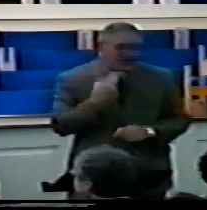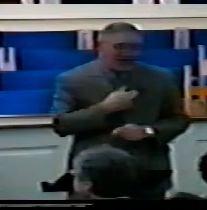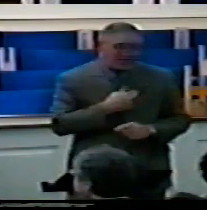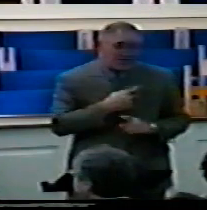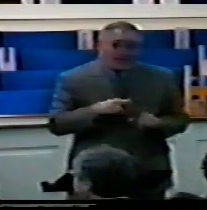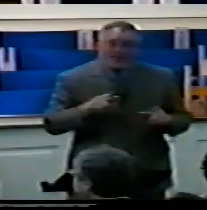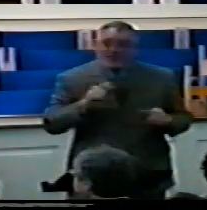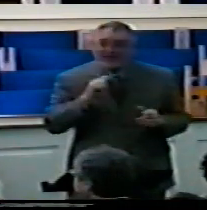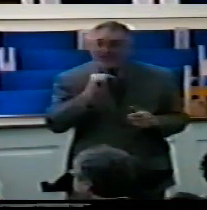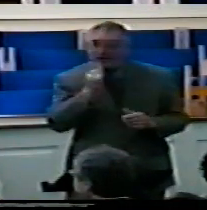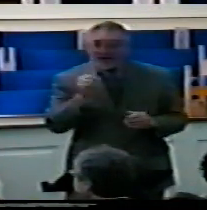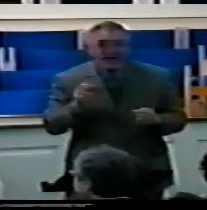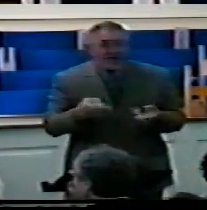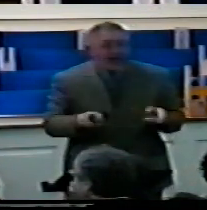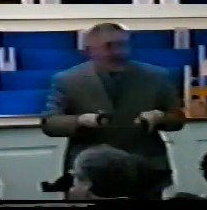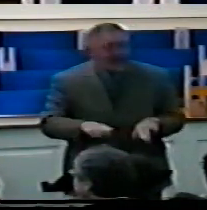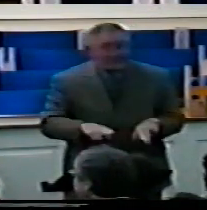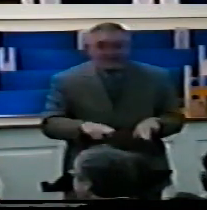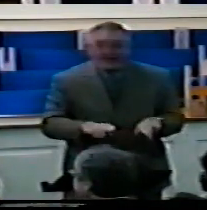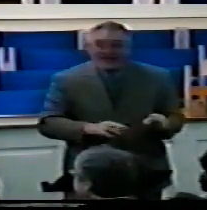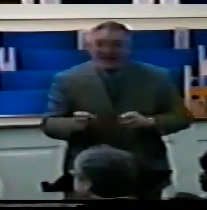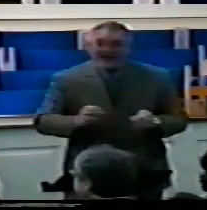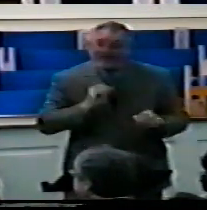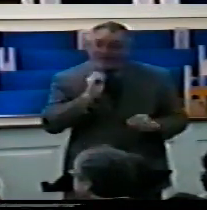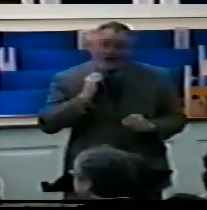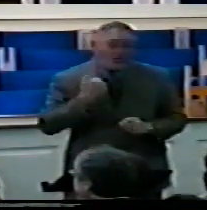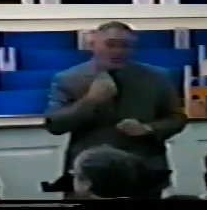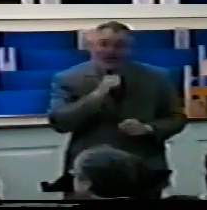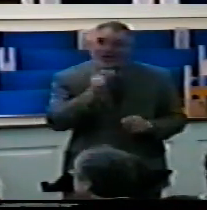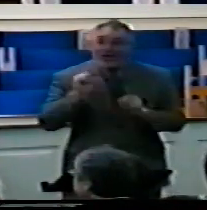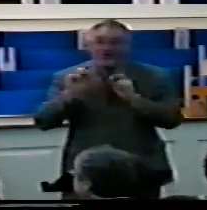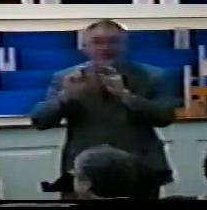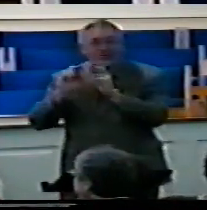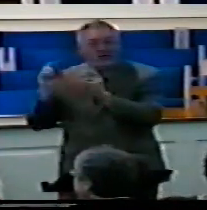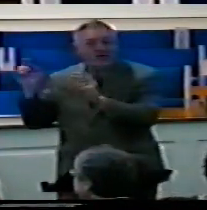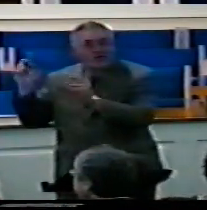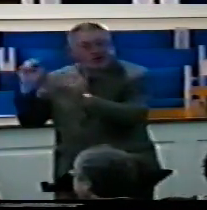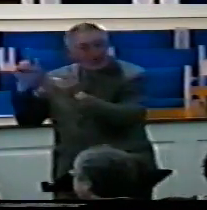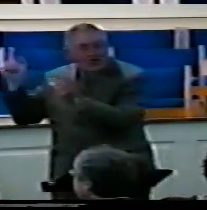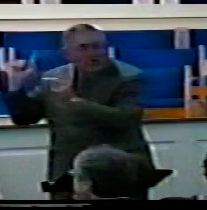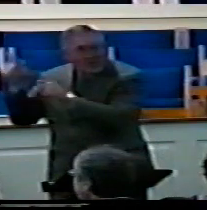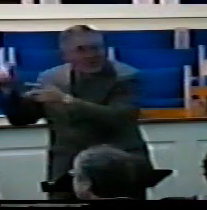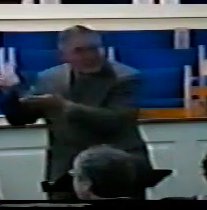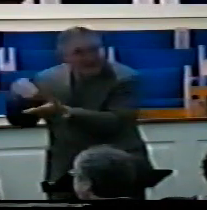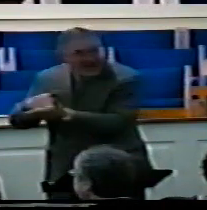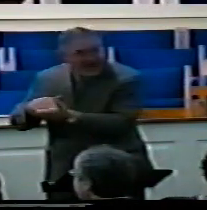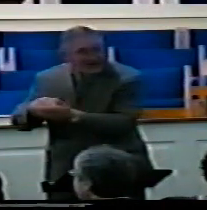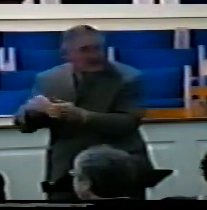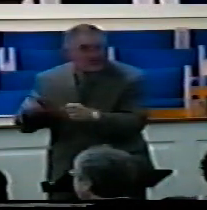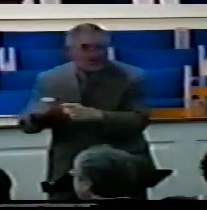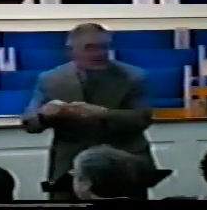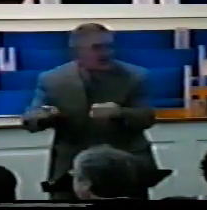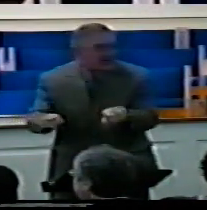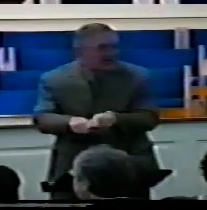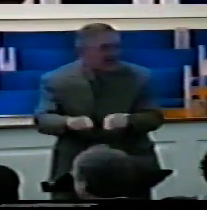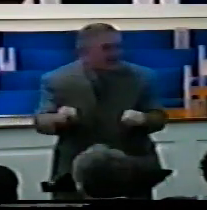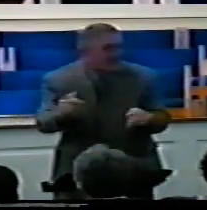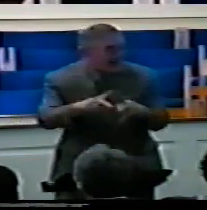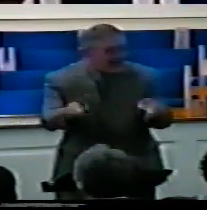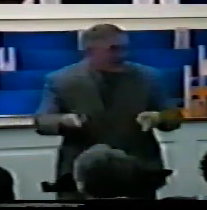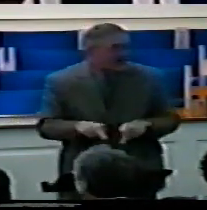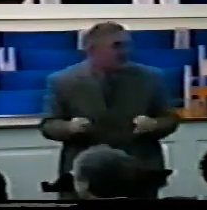not have happened if we hadn't returned to the same place with the same